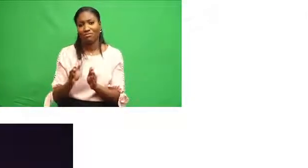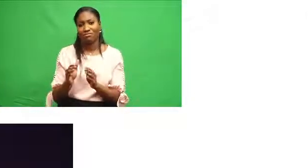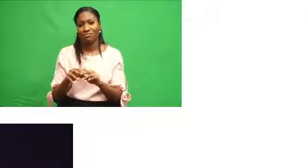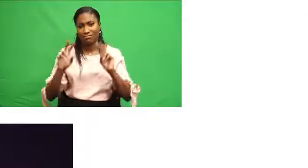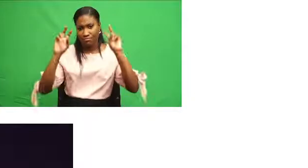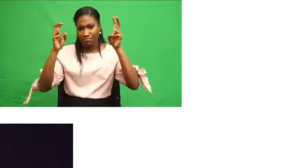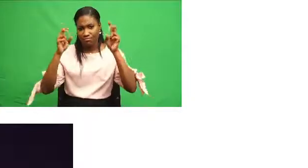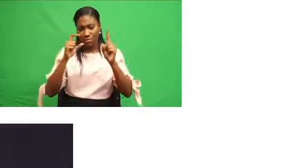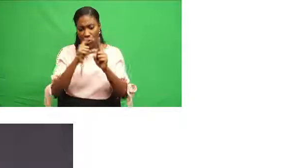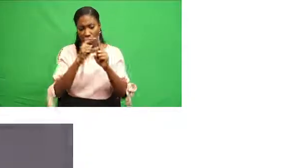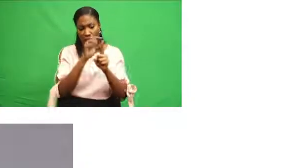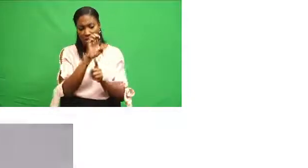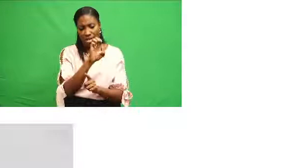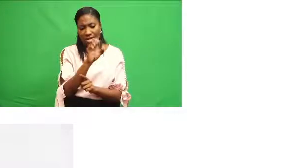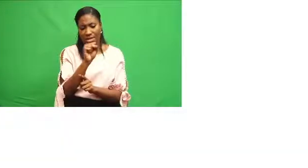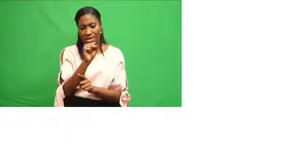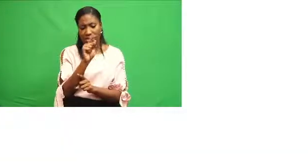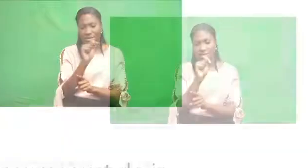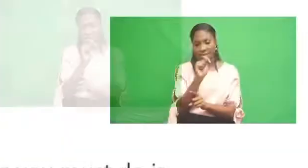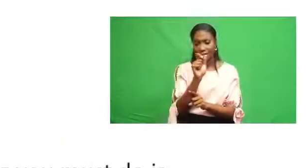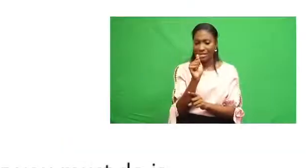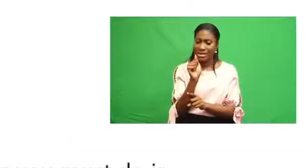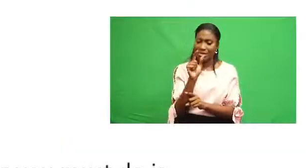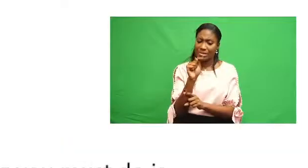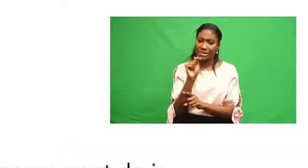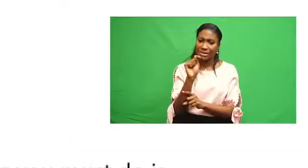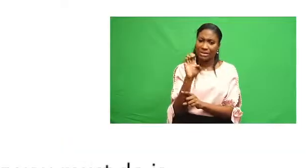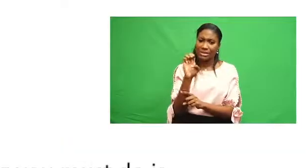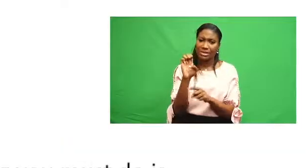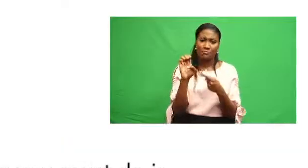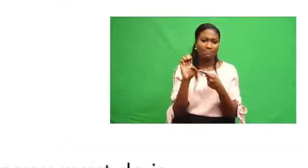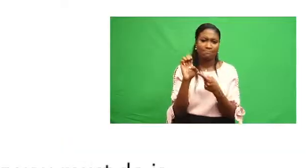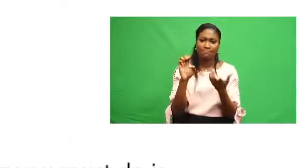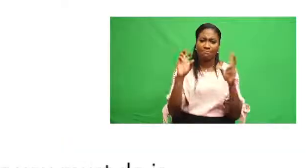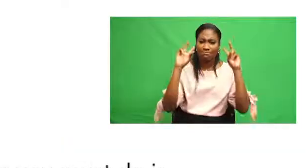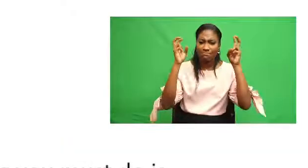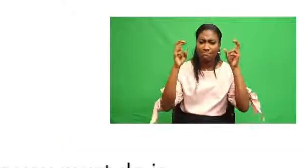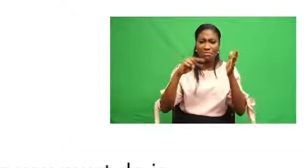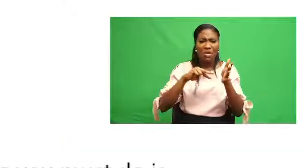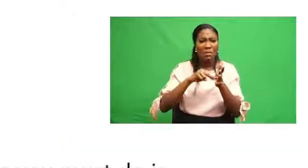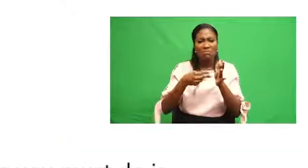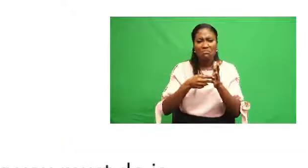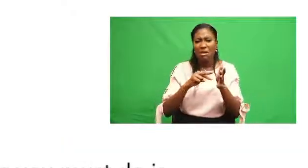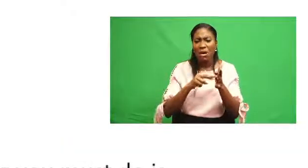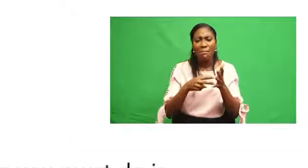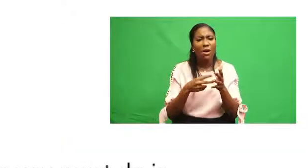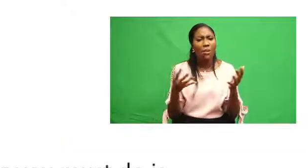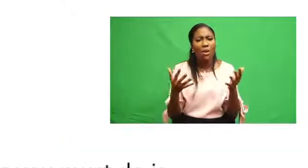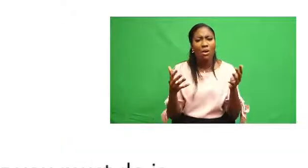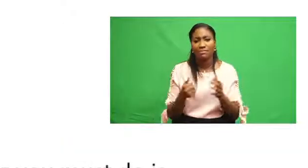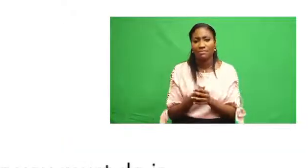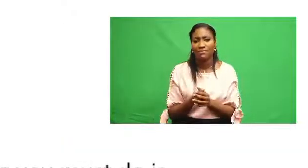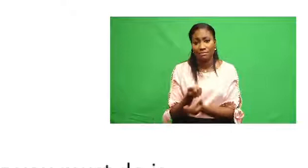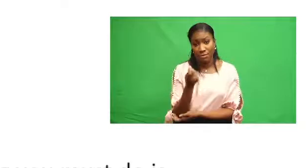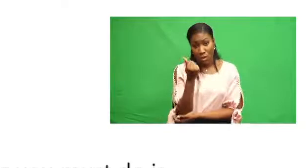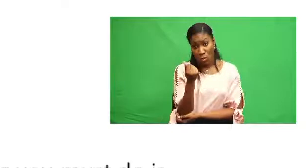All right? The things that comprise an estate would be